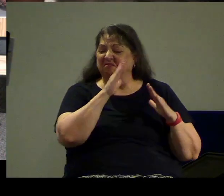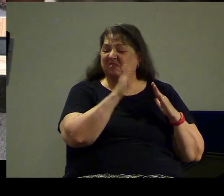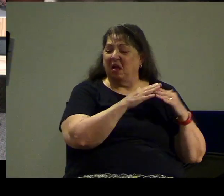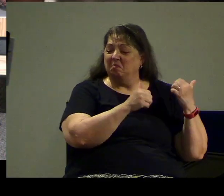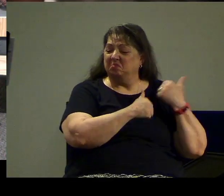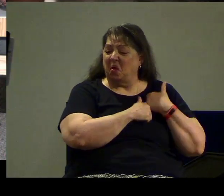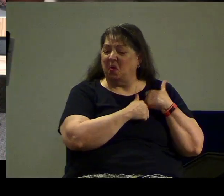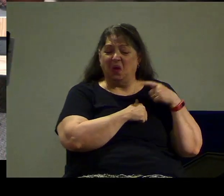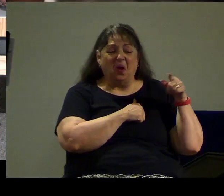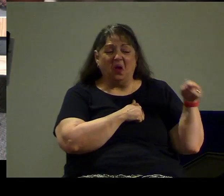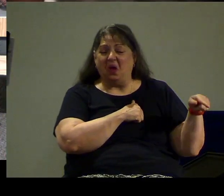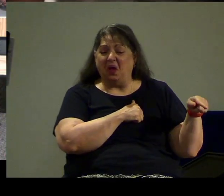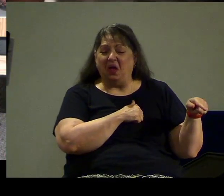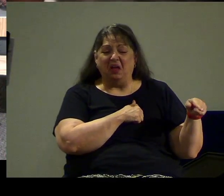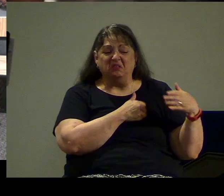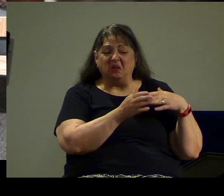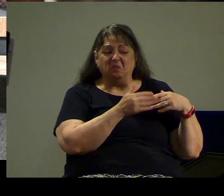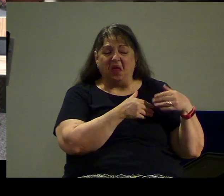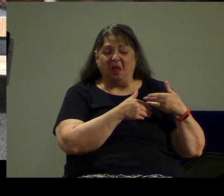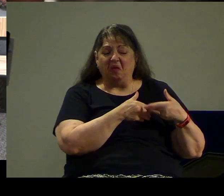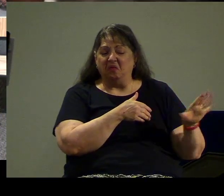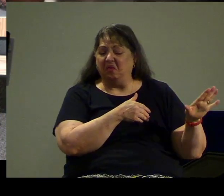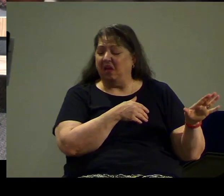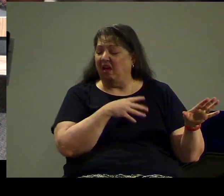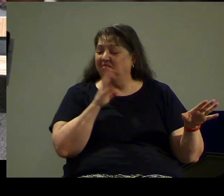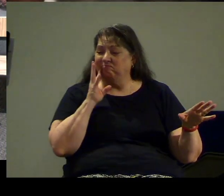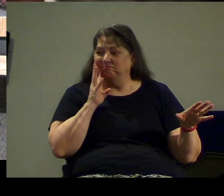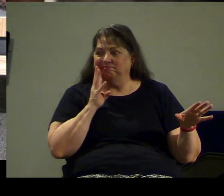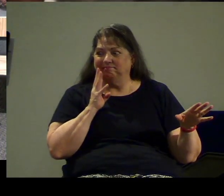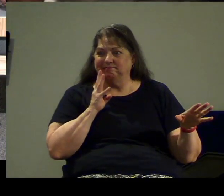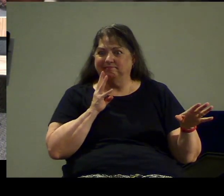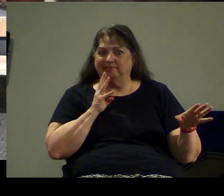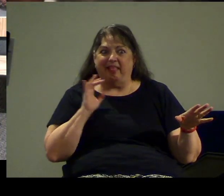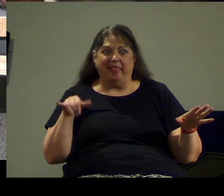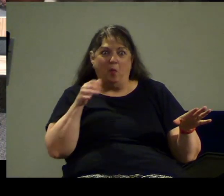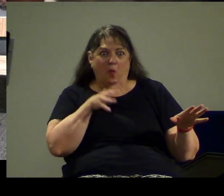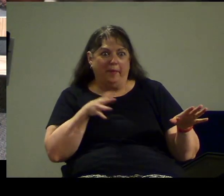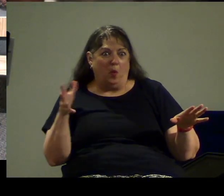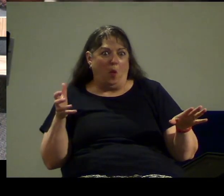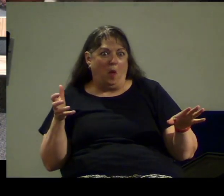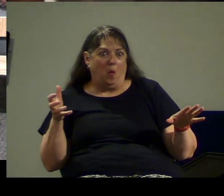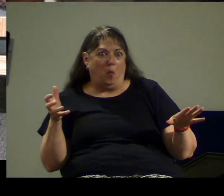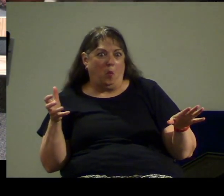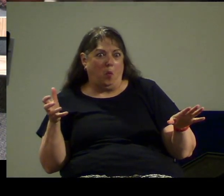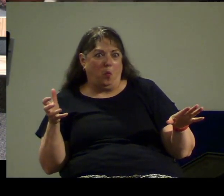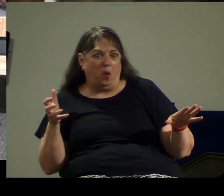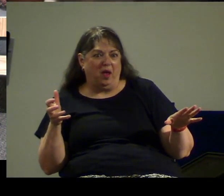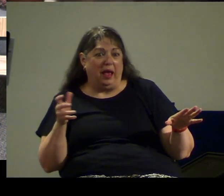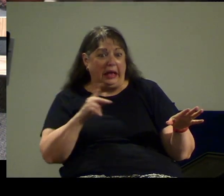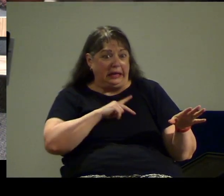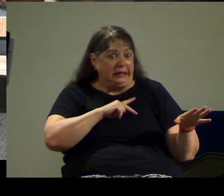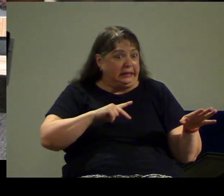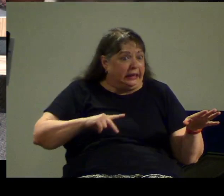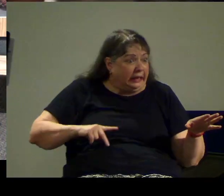was desiring his wife. Now here's the king of Israel, a man after God's own heart, desiring a woman he should have